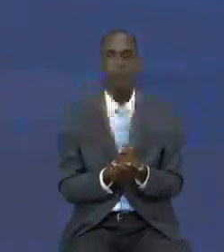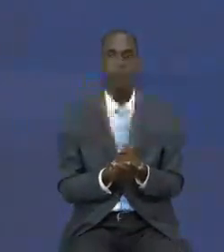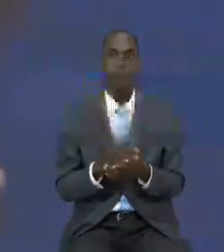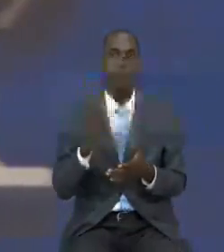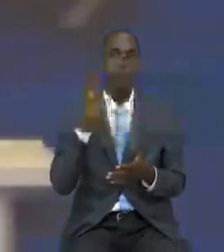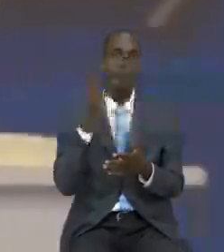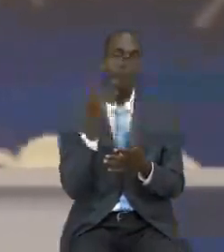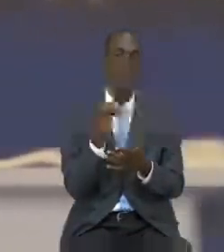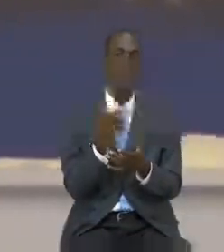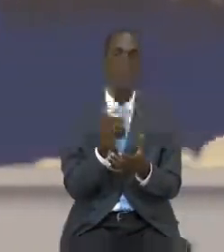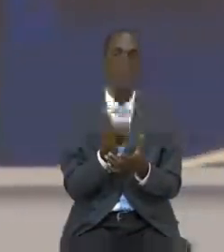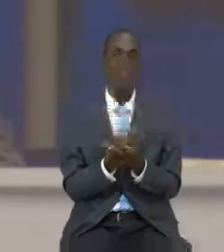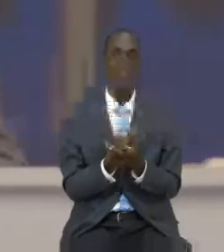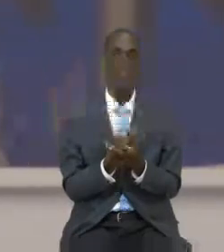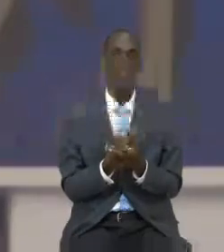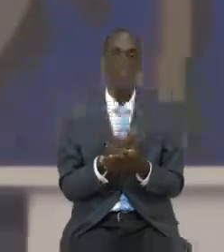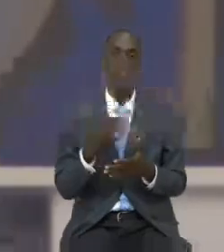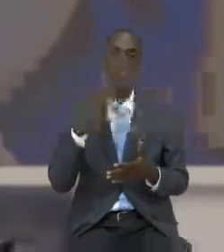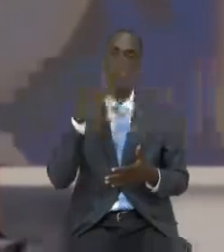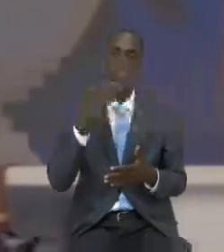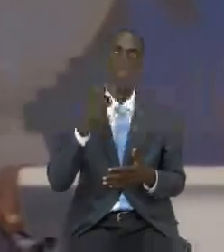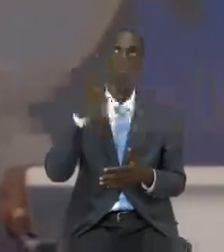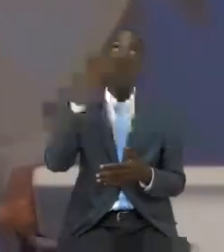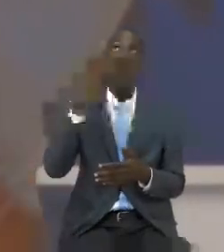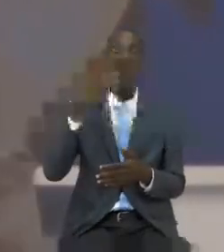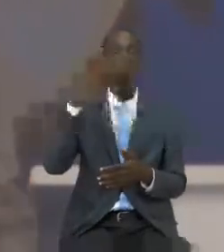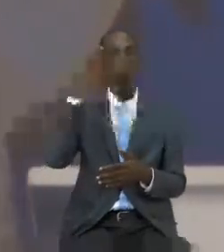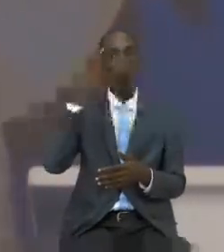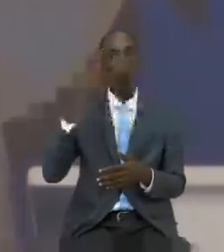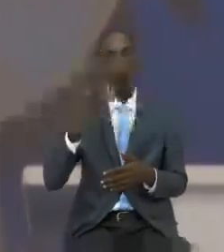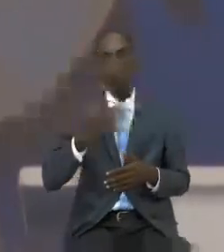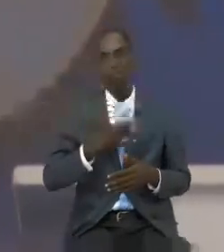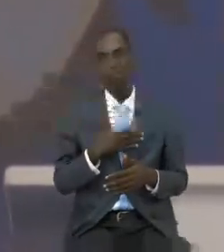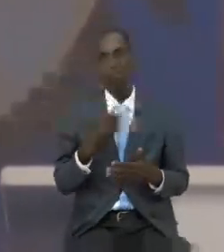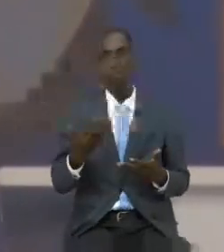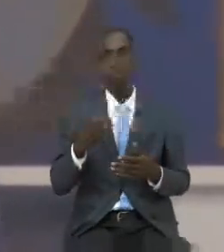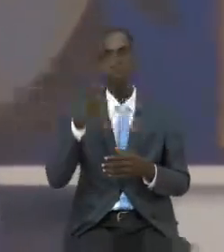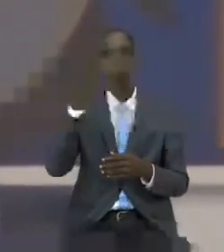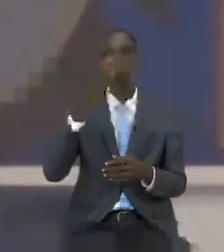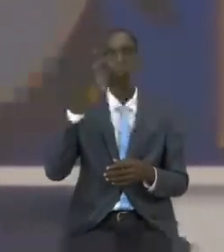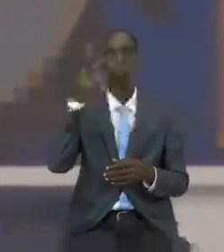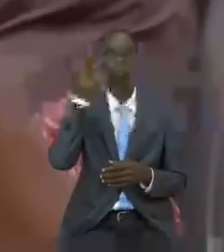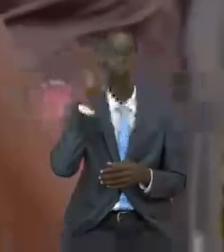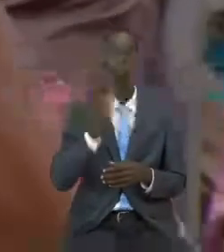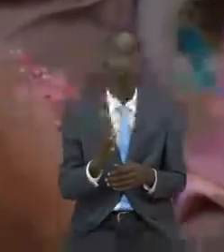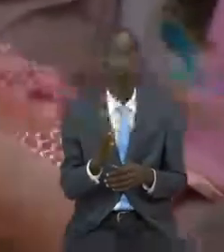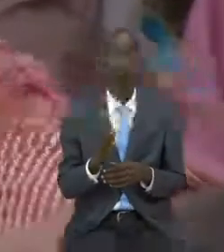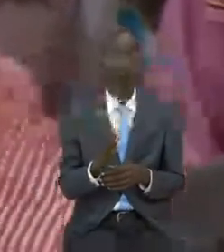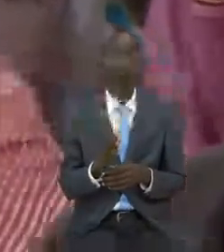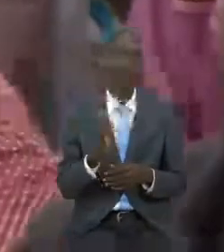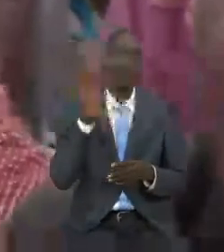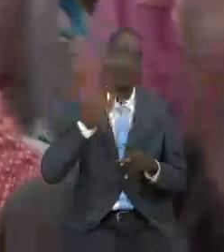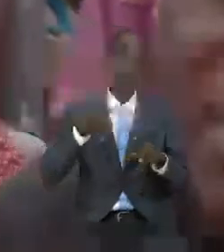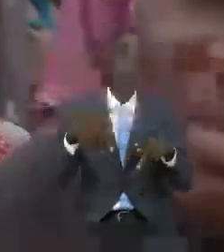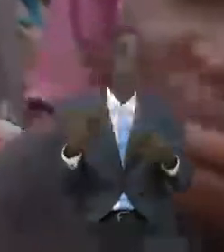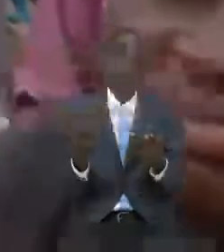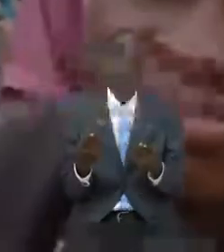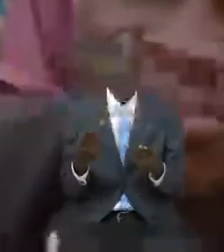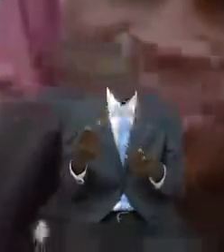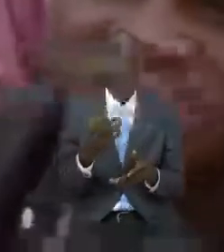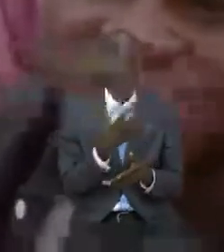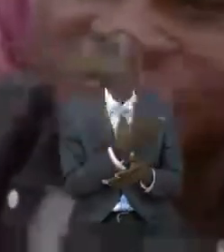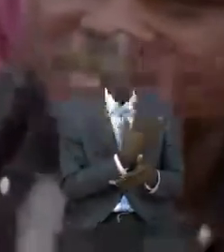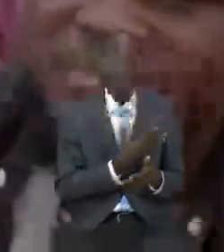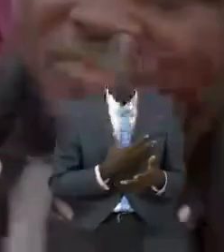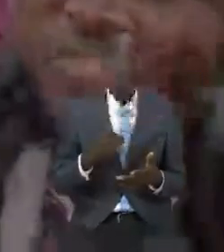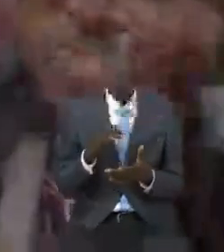widow woman, how God provided. God will provide for you. Amen. And Elijah rose up and he